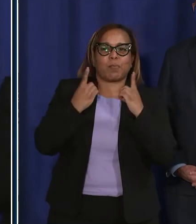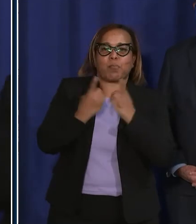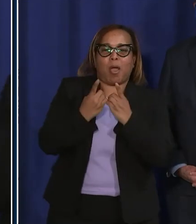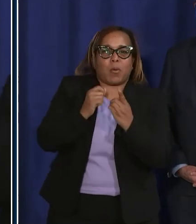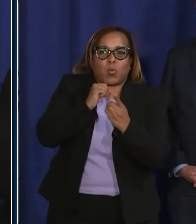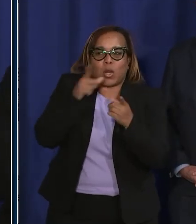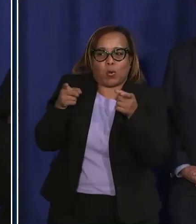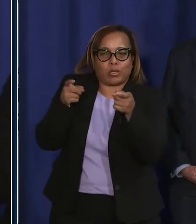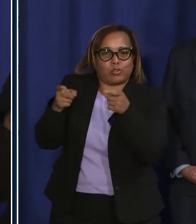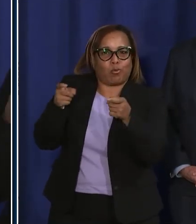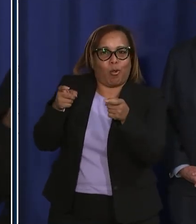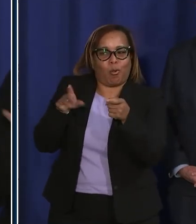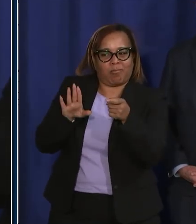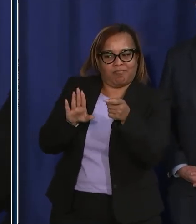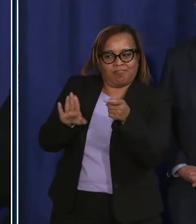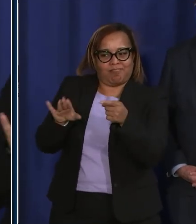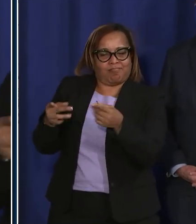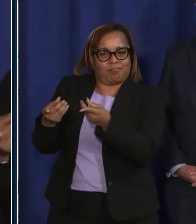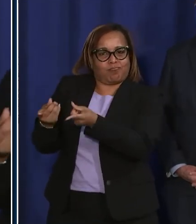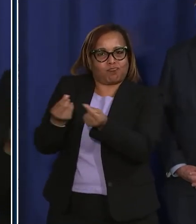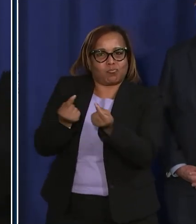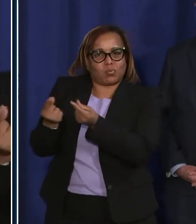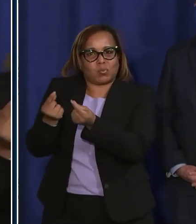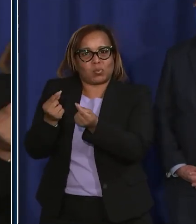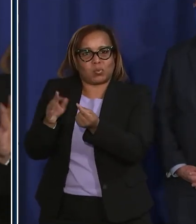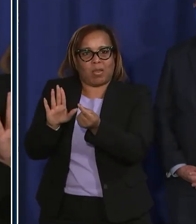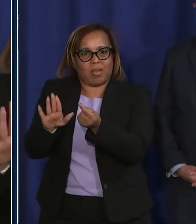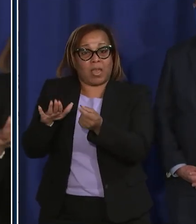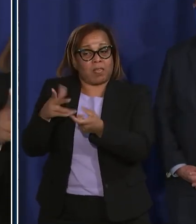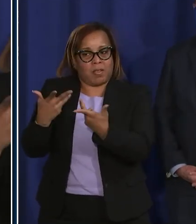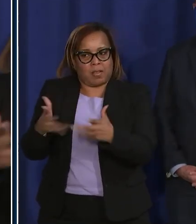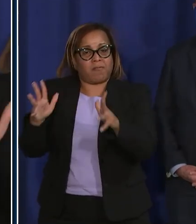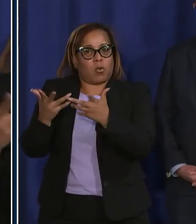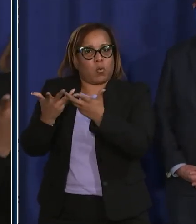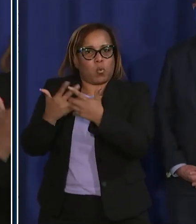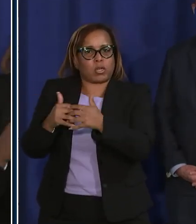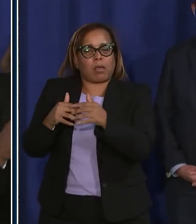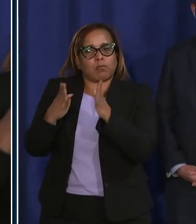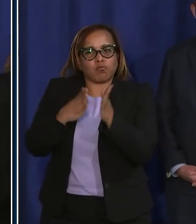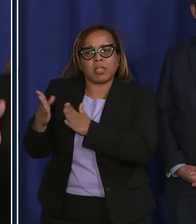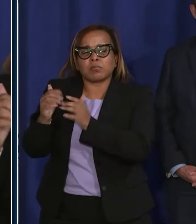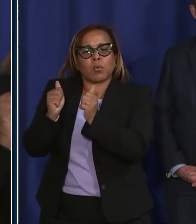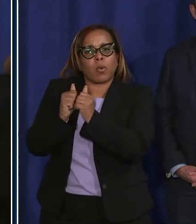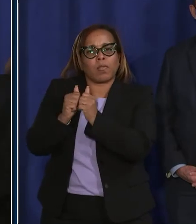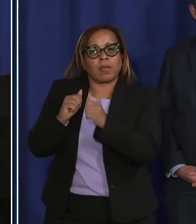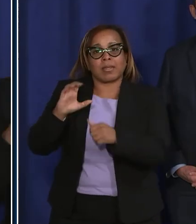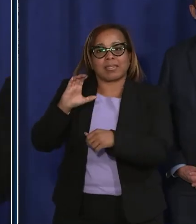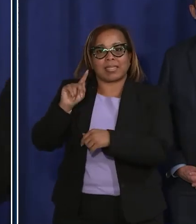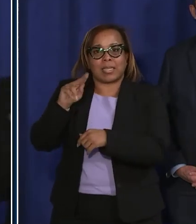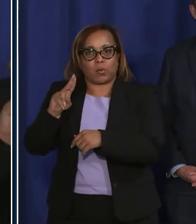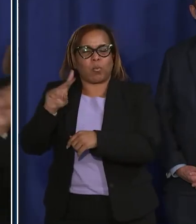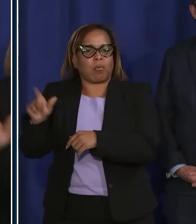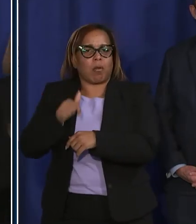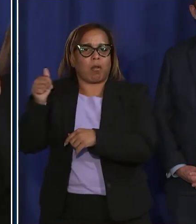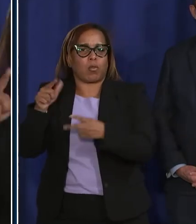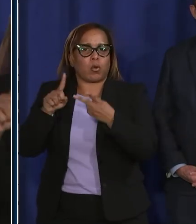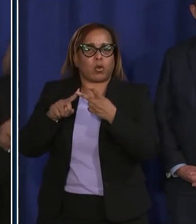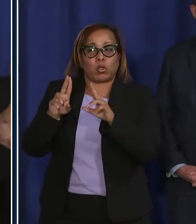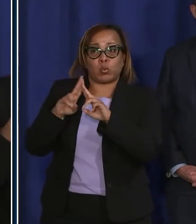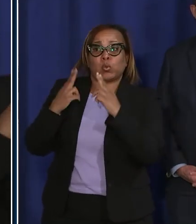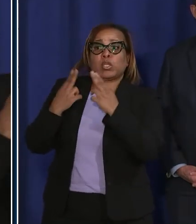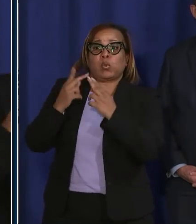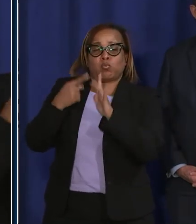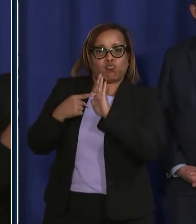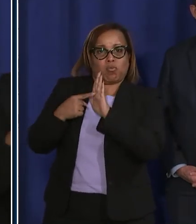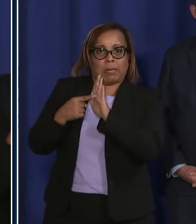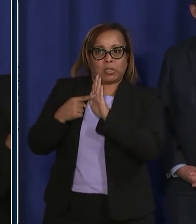we don't control, obviously, what goes on over there, and they've worked out an arrangement with the CTU and the other unions that